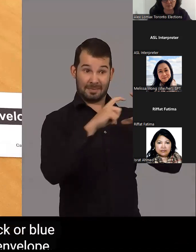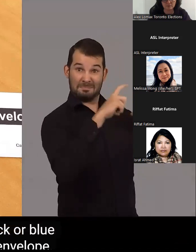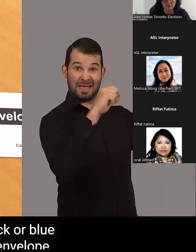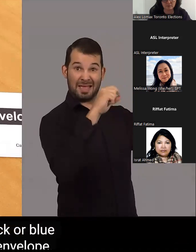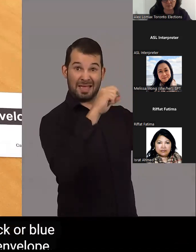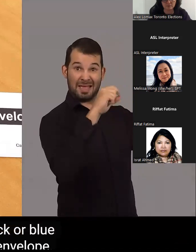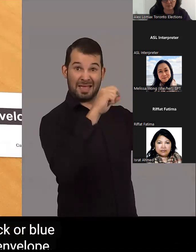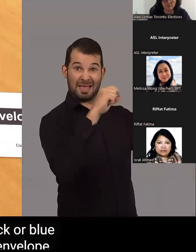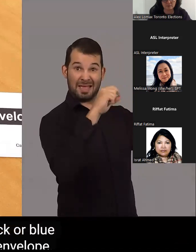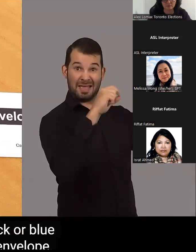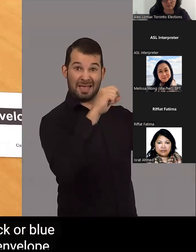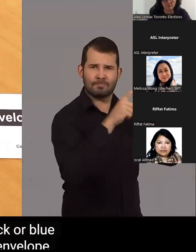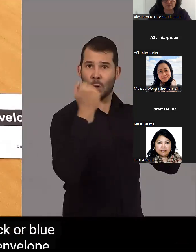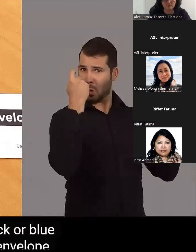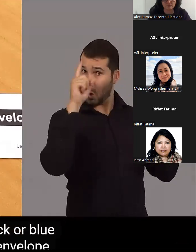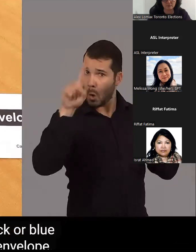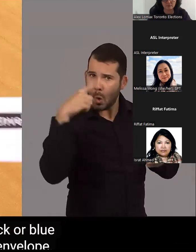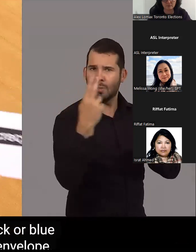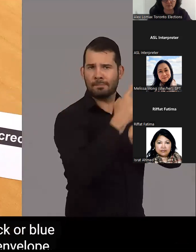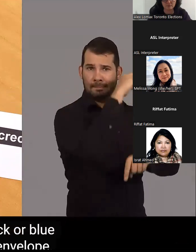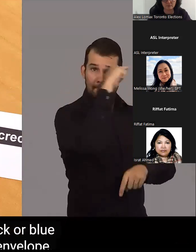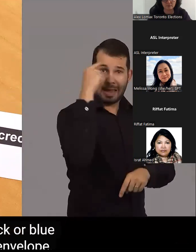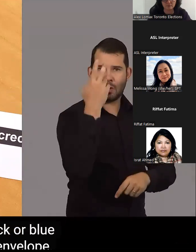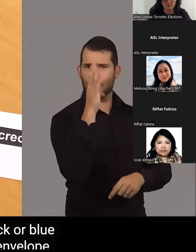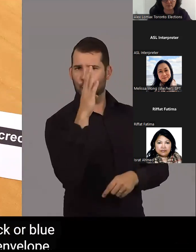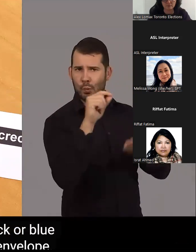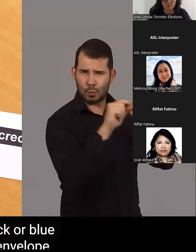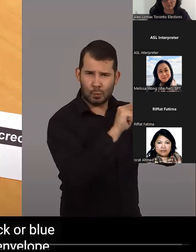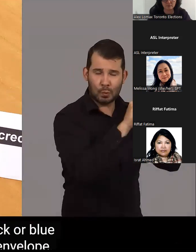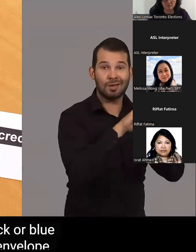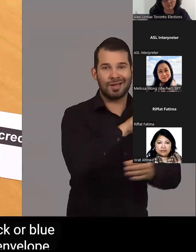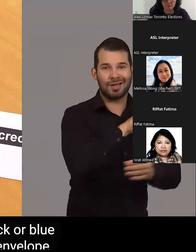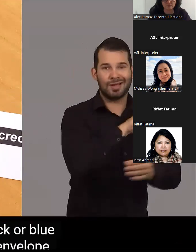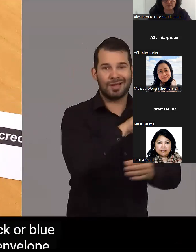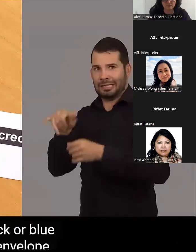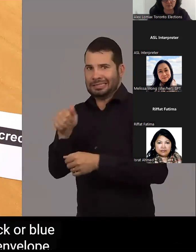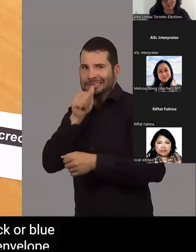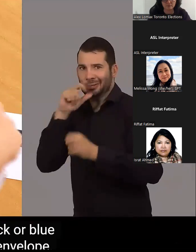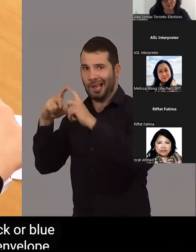Mark the ballot by using only a black or blue pen and insert it into the secrecy envelope.